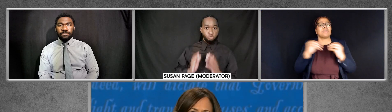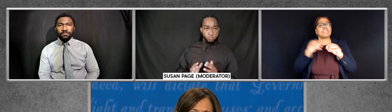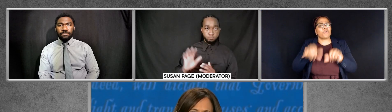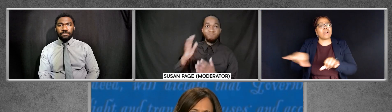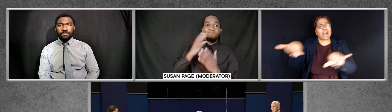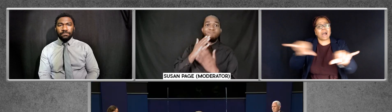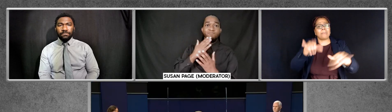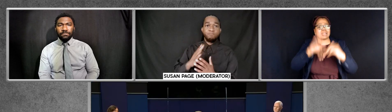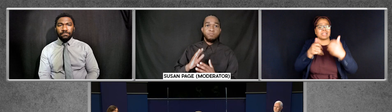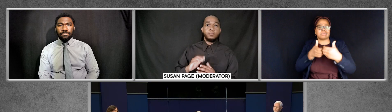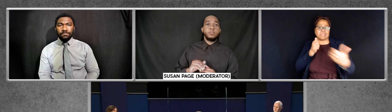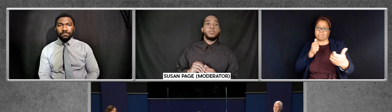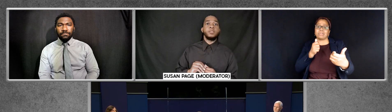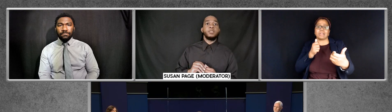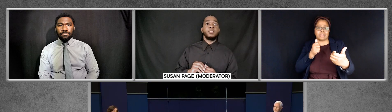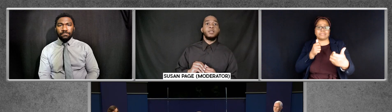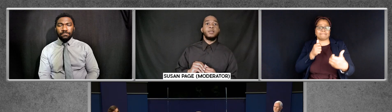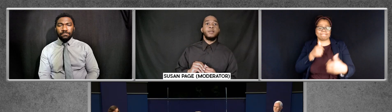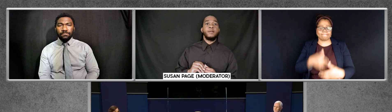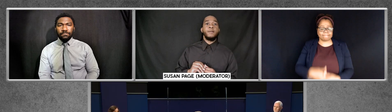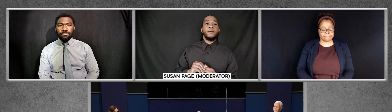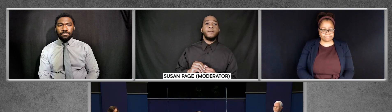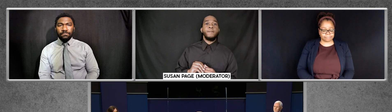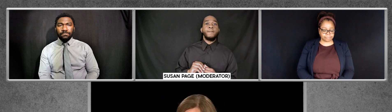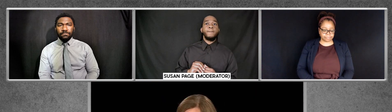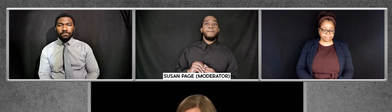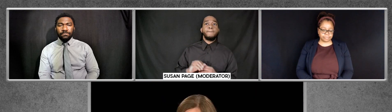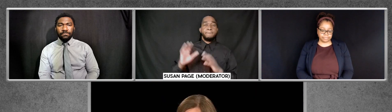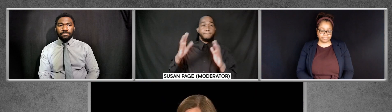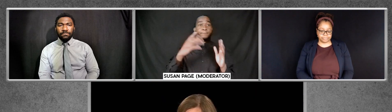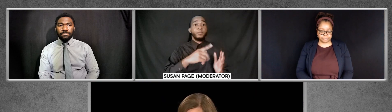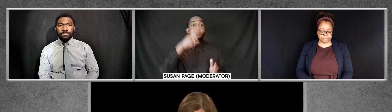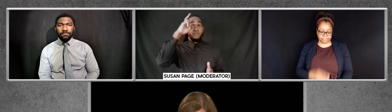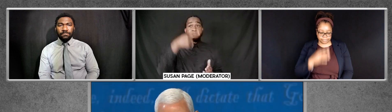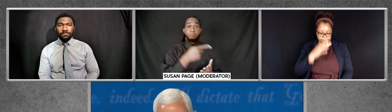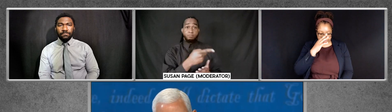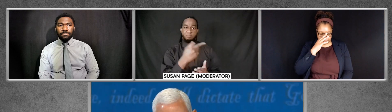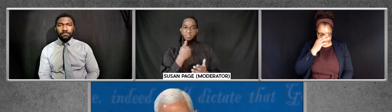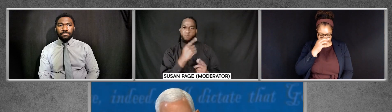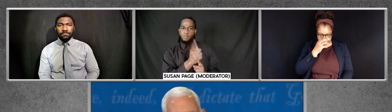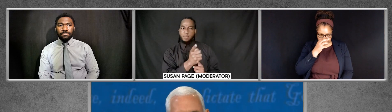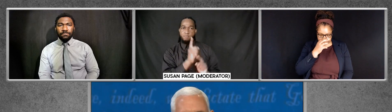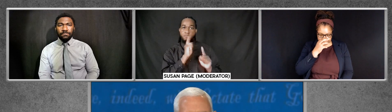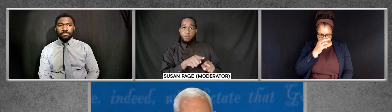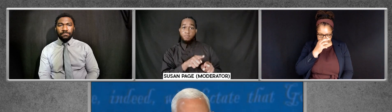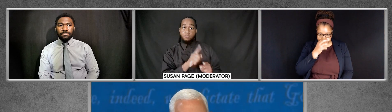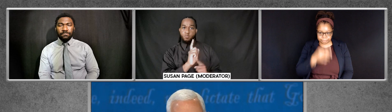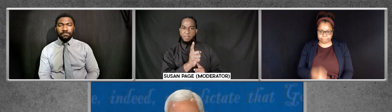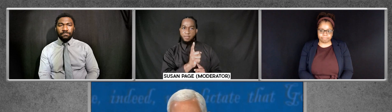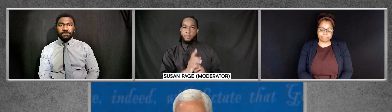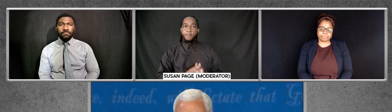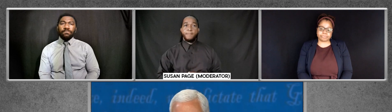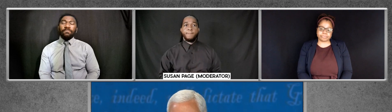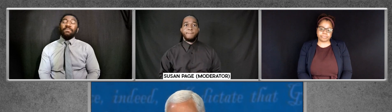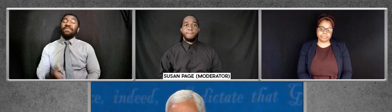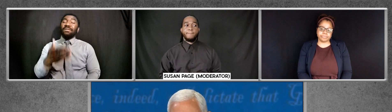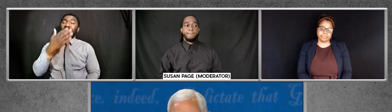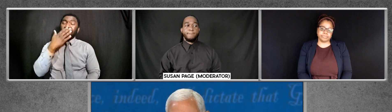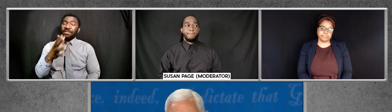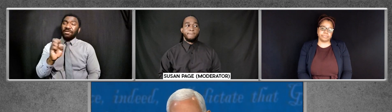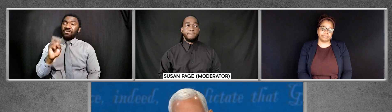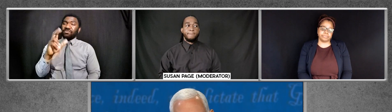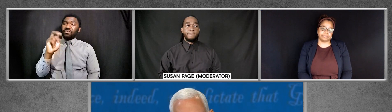what separates us. Vice President Pence, let me give you a minute to respond. Thank you, Susan. I appreciate that very much.